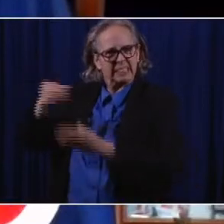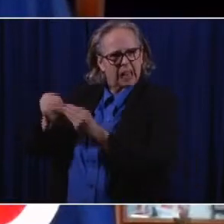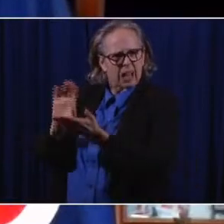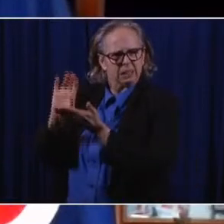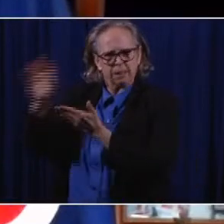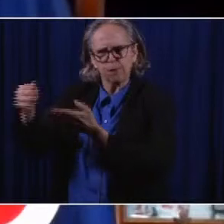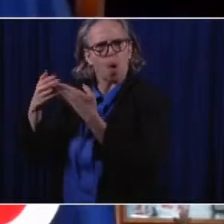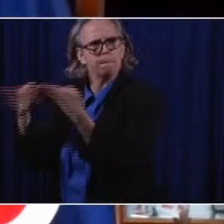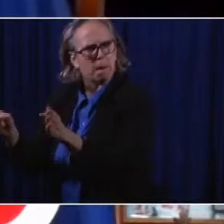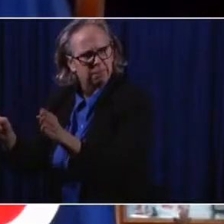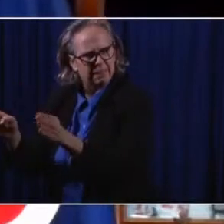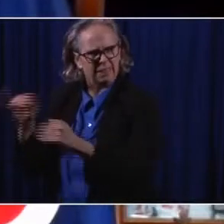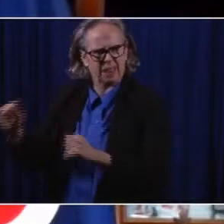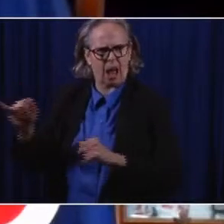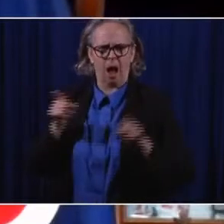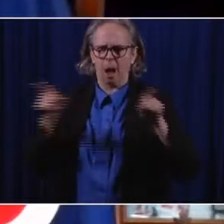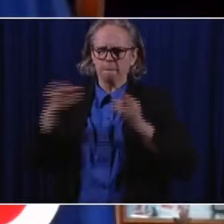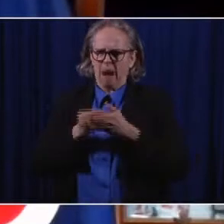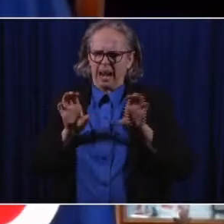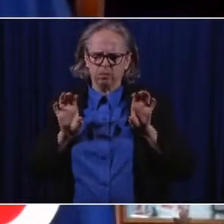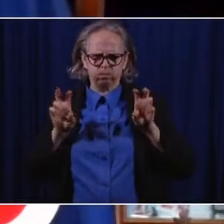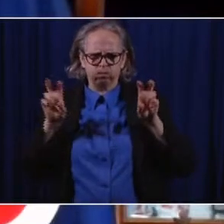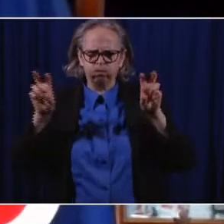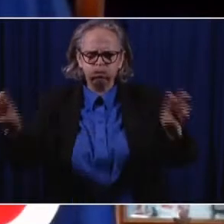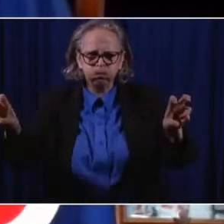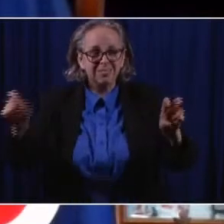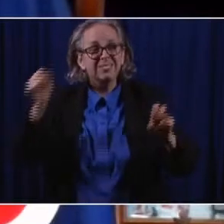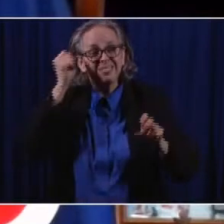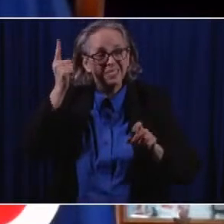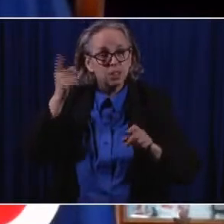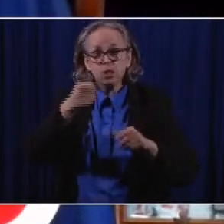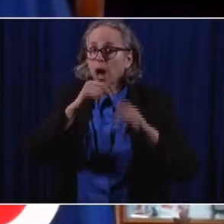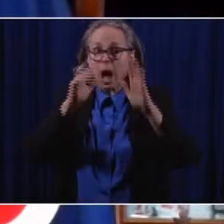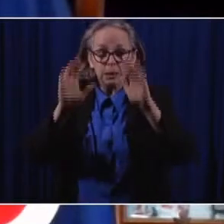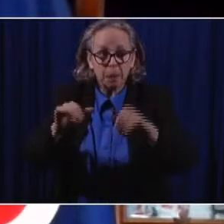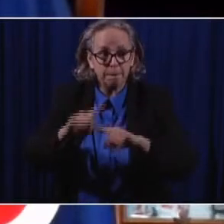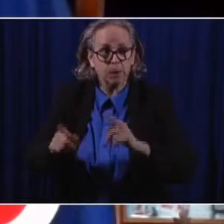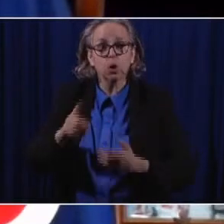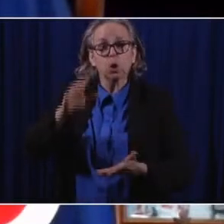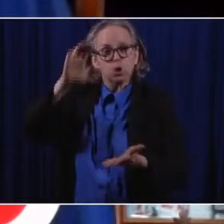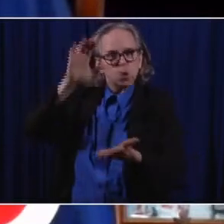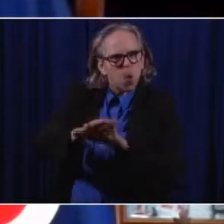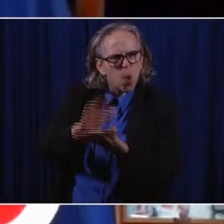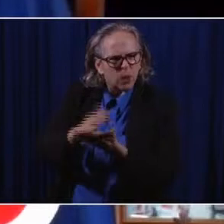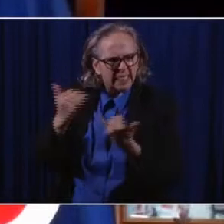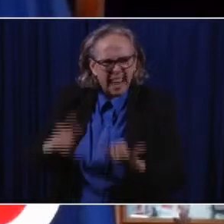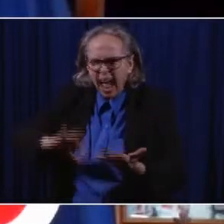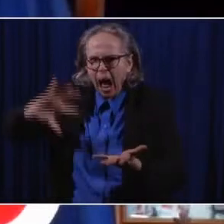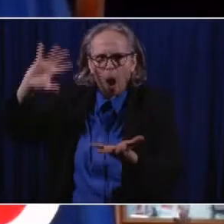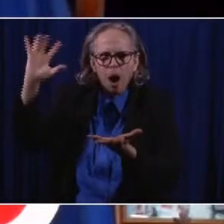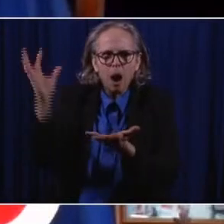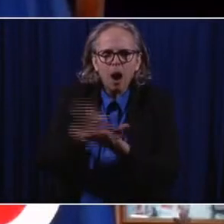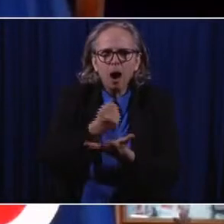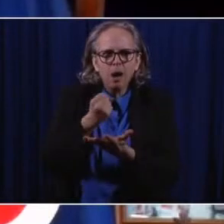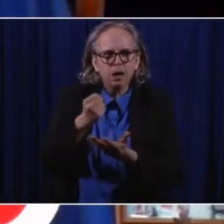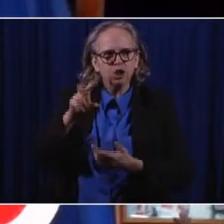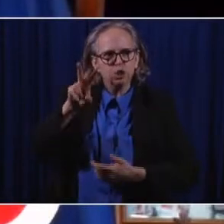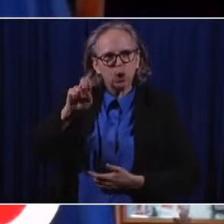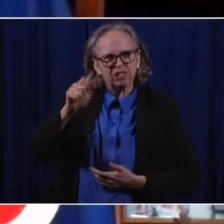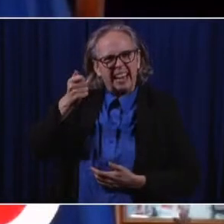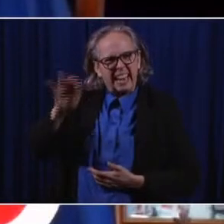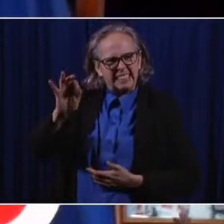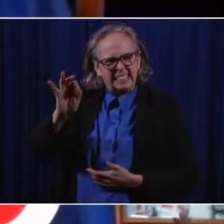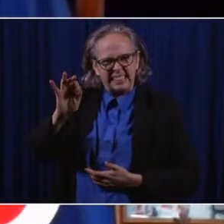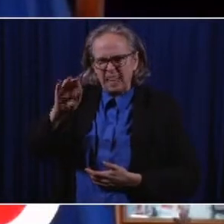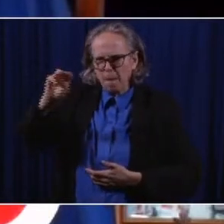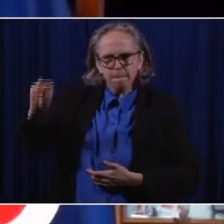but they will receive money too, $219 million, which I know this money will come in handy for everybody during this